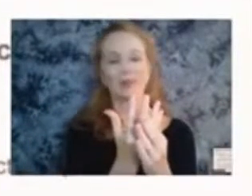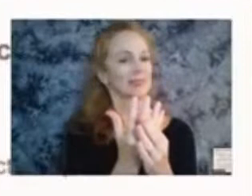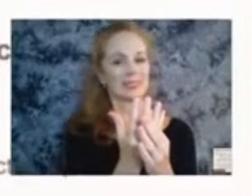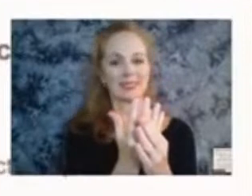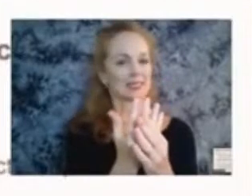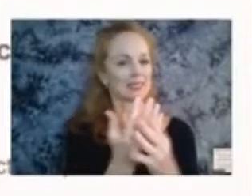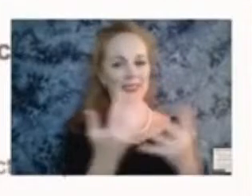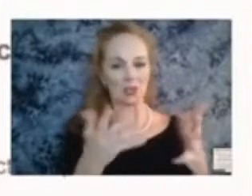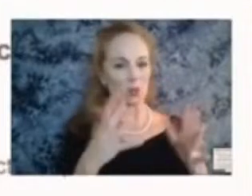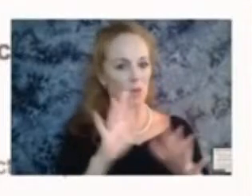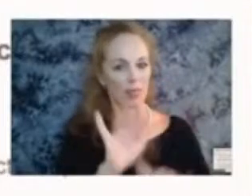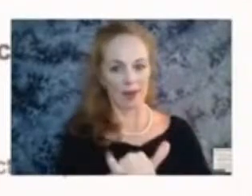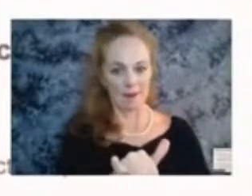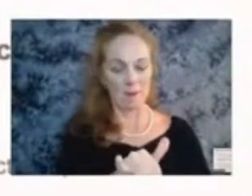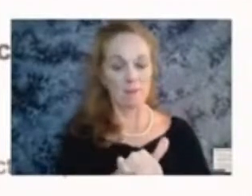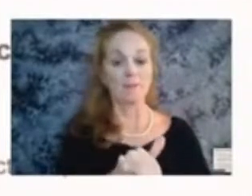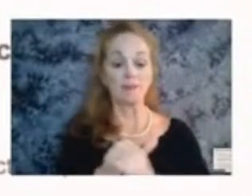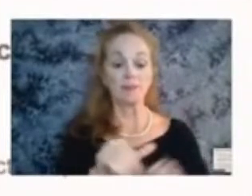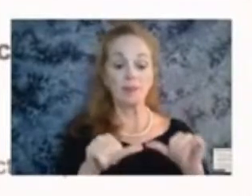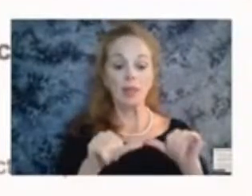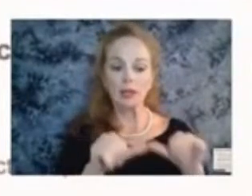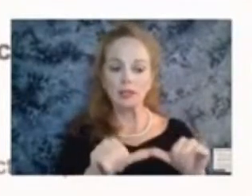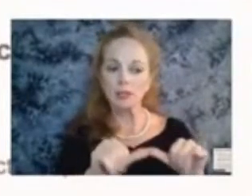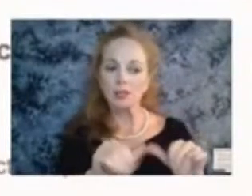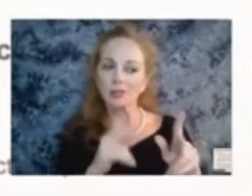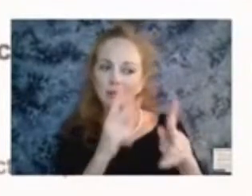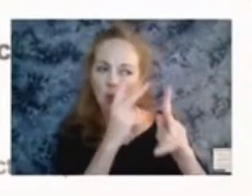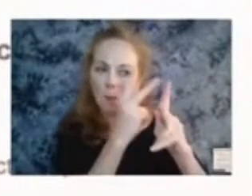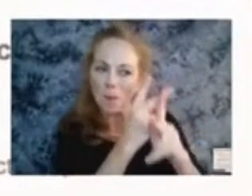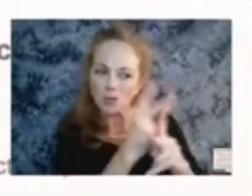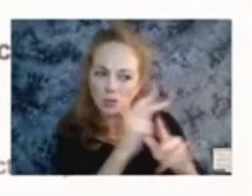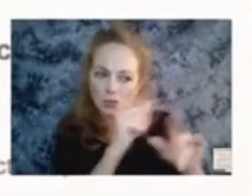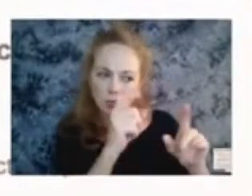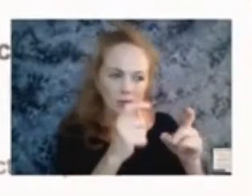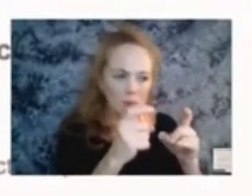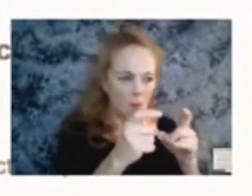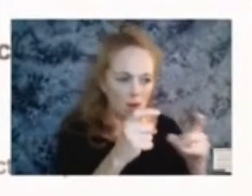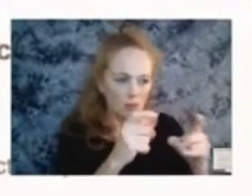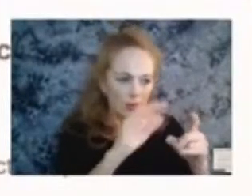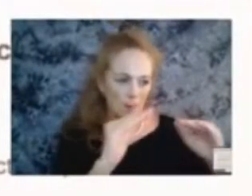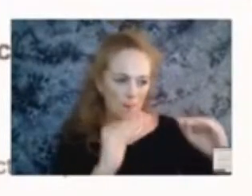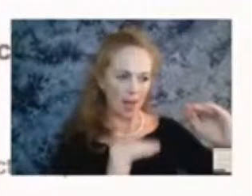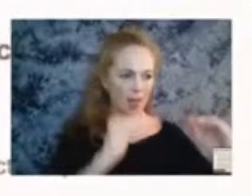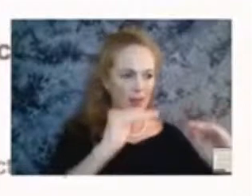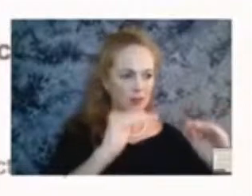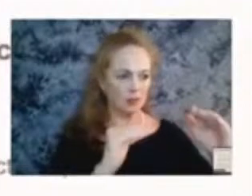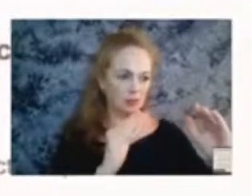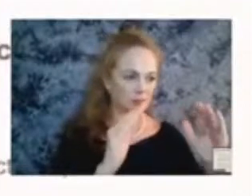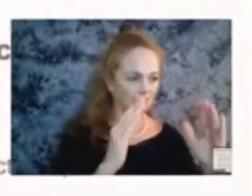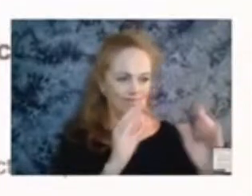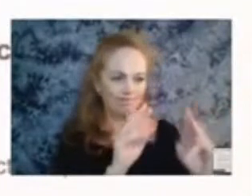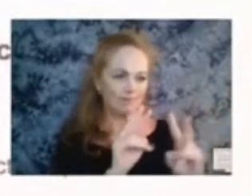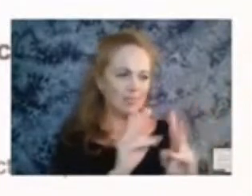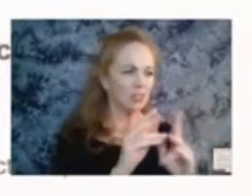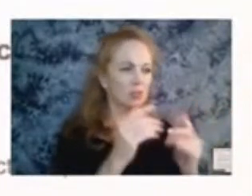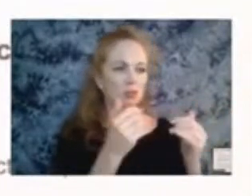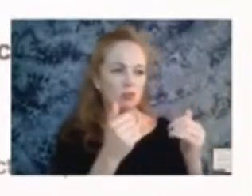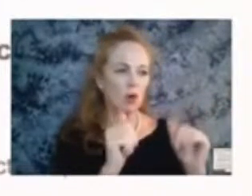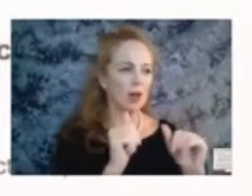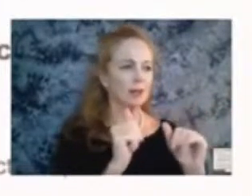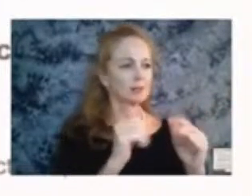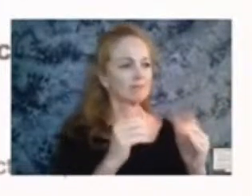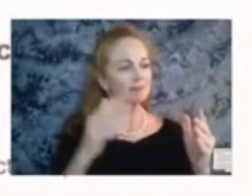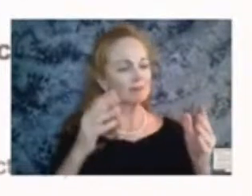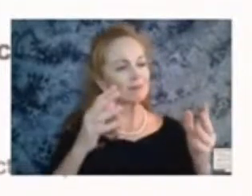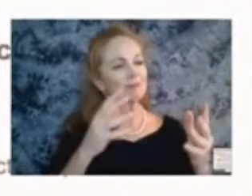do. So we're continually monitoring that balance, but we are trying to introduce as much as we can for the fresh outside